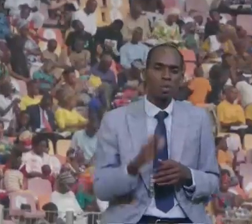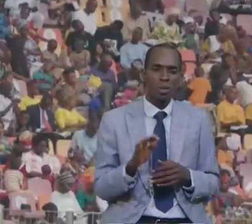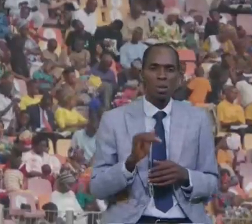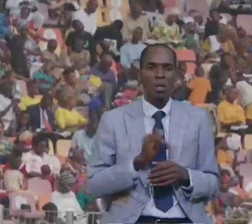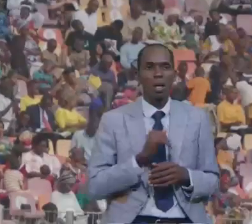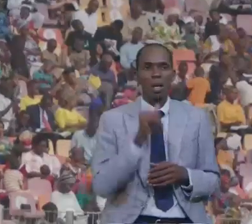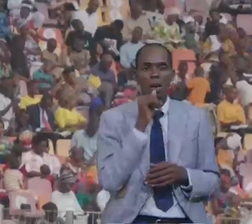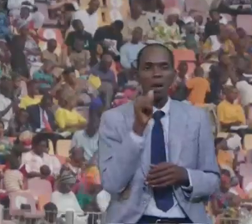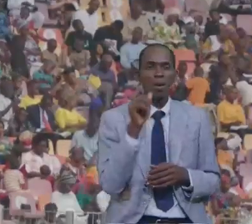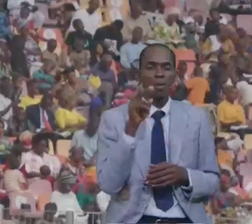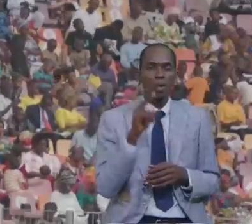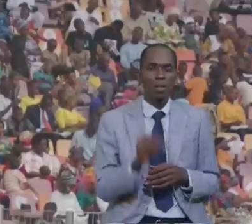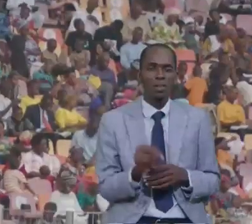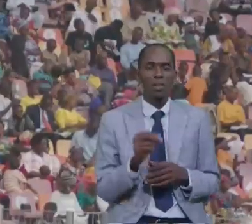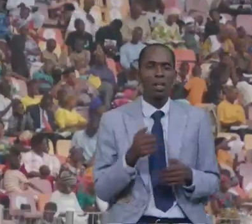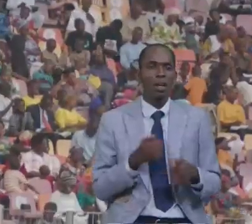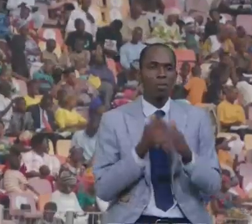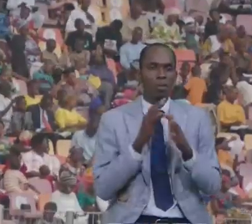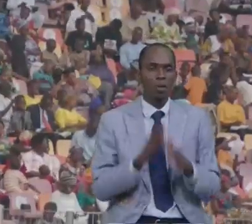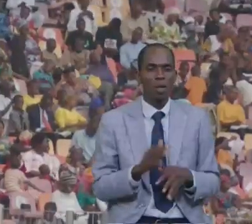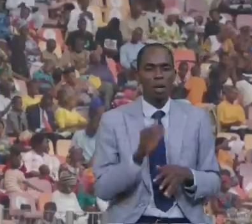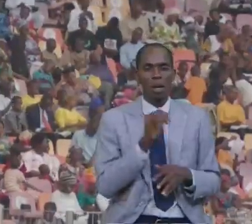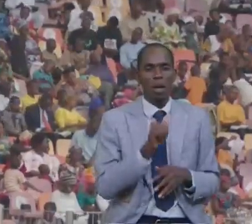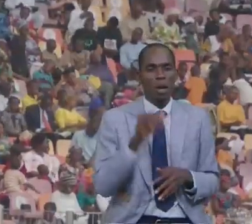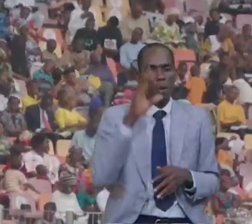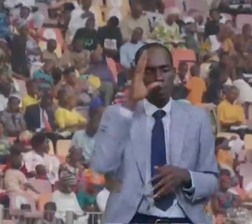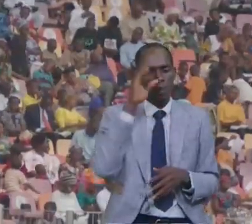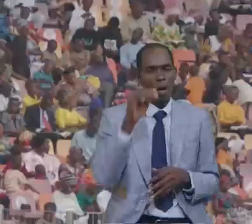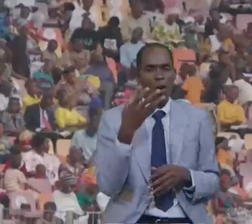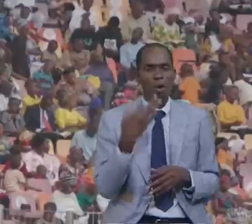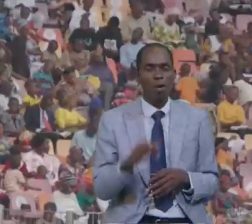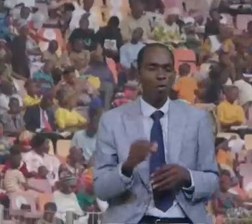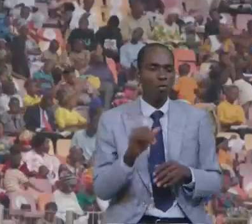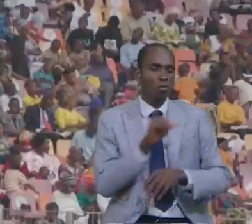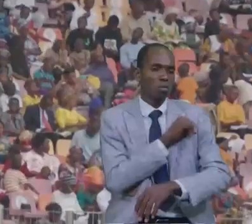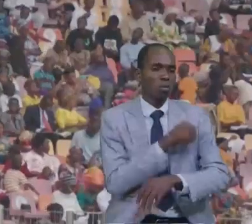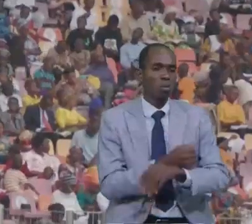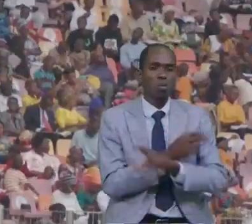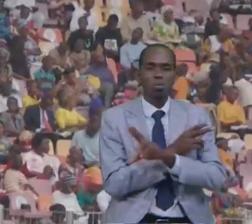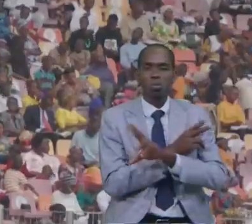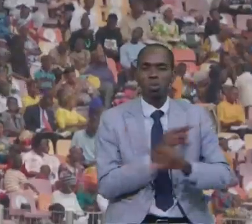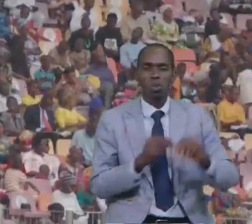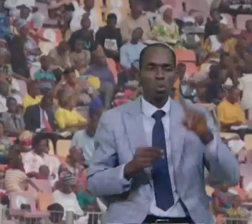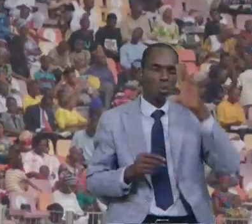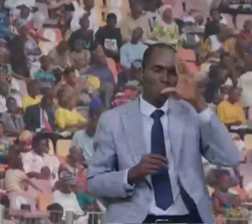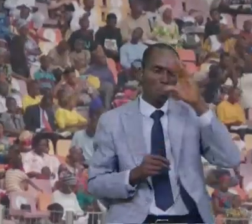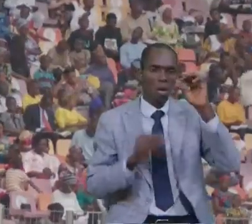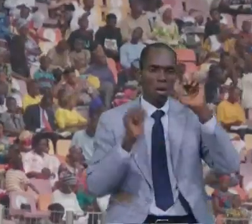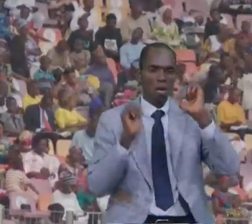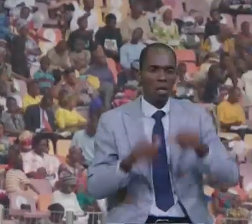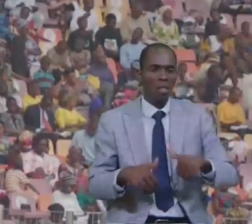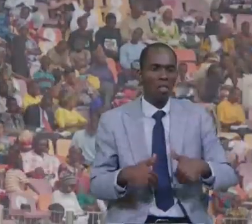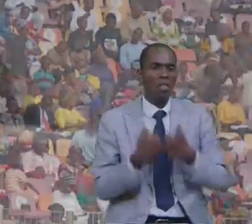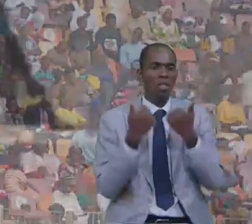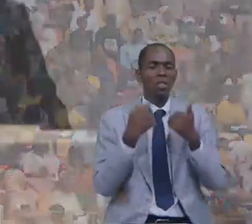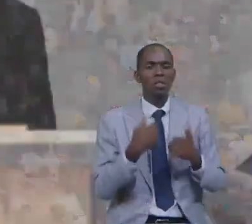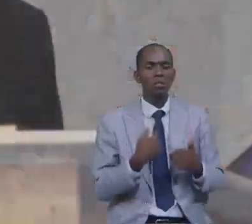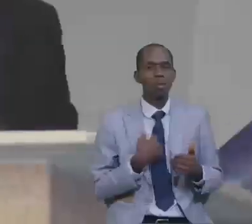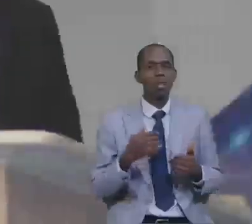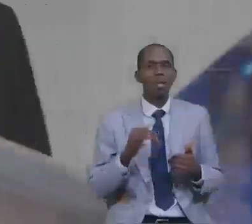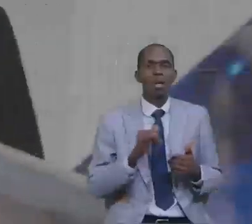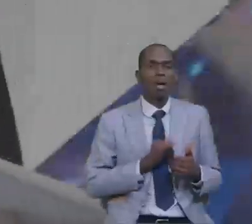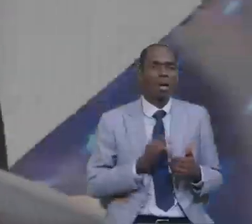I'm first class, first rate, number one apostle. I'm a law